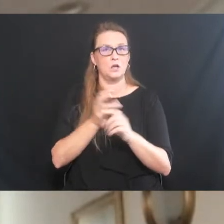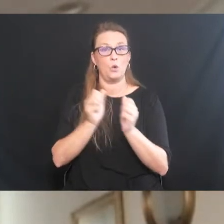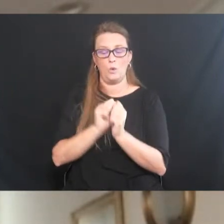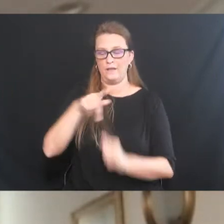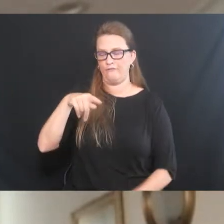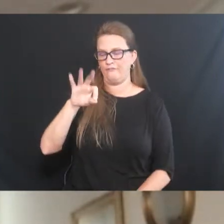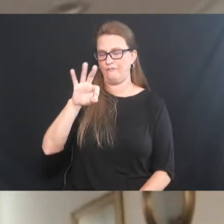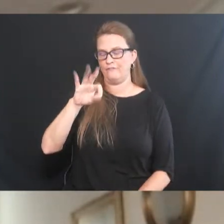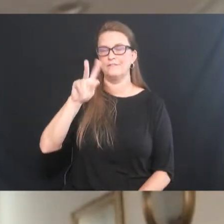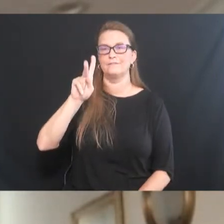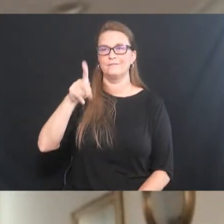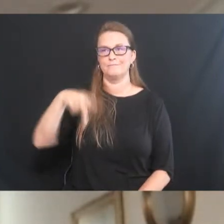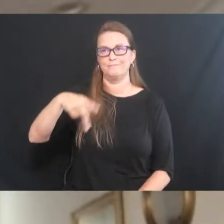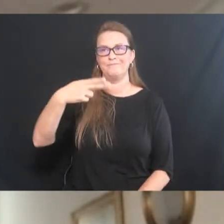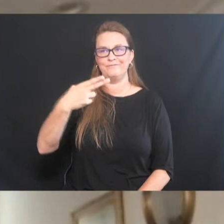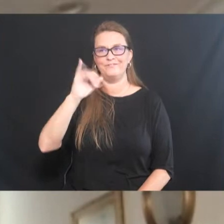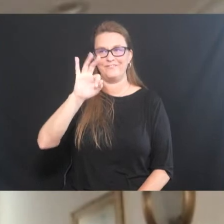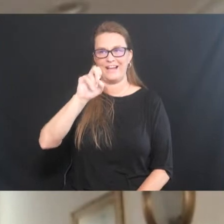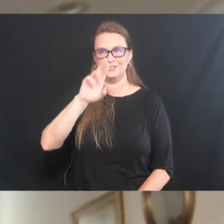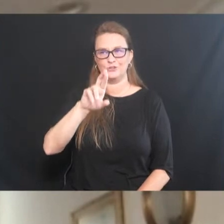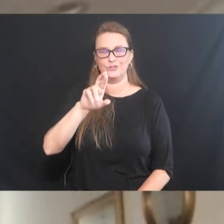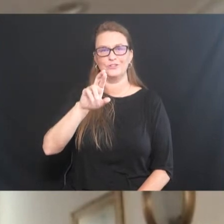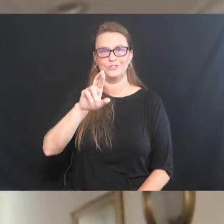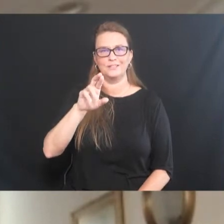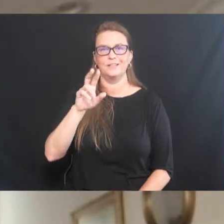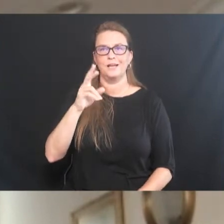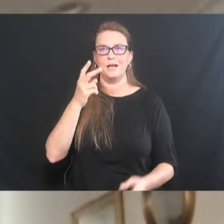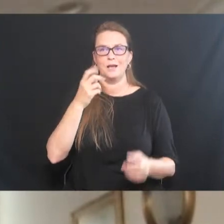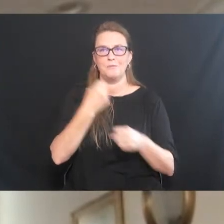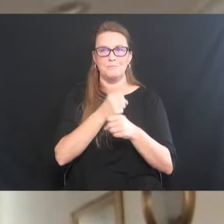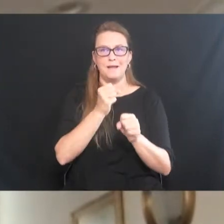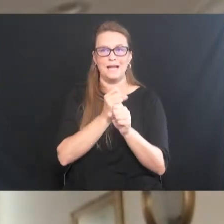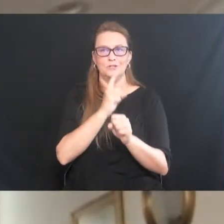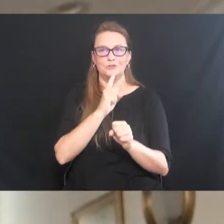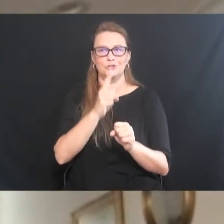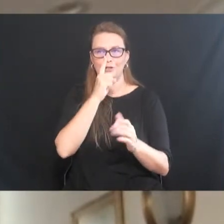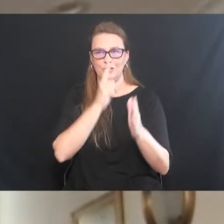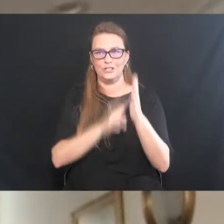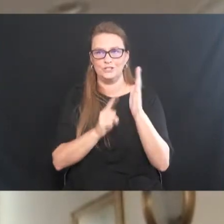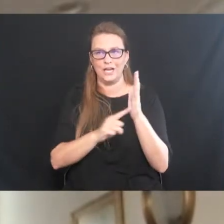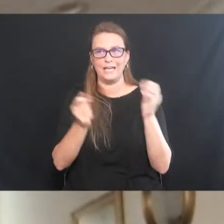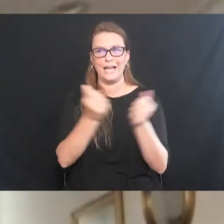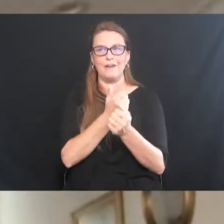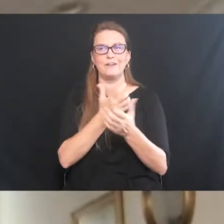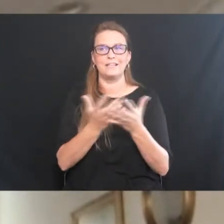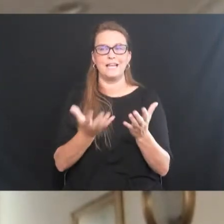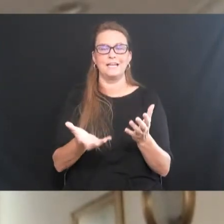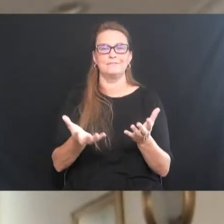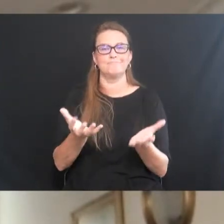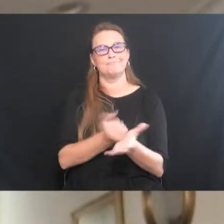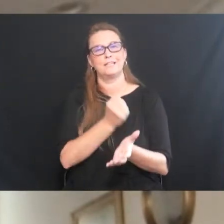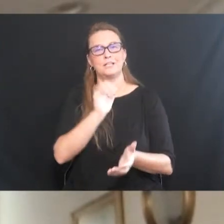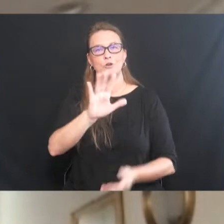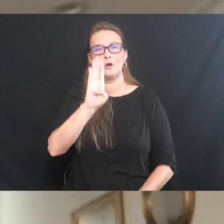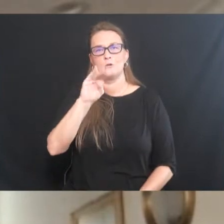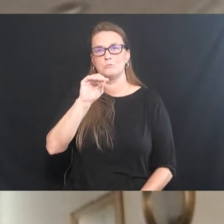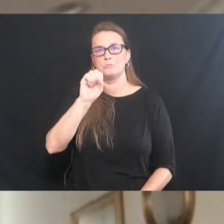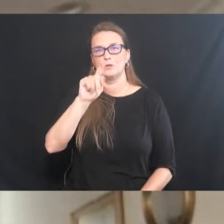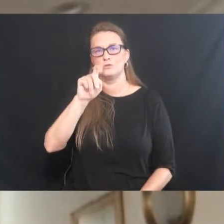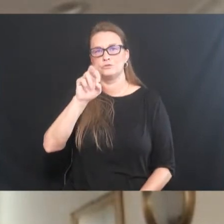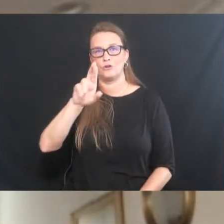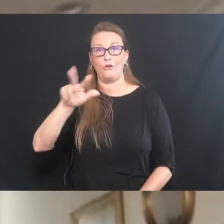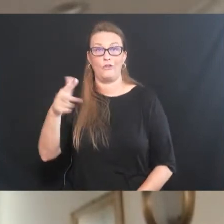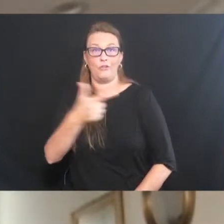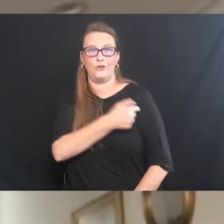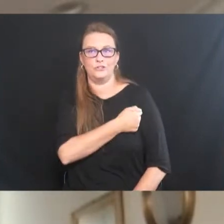vaccine, please look at all of the indications and consider getting a booster dose if you're over 18 years old.